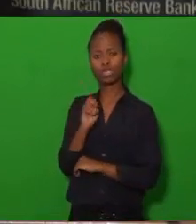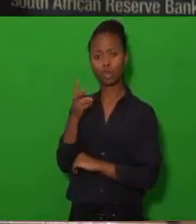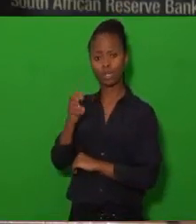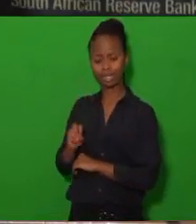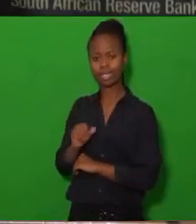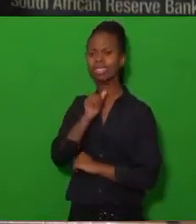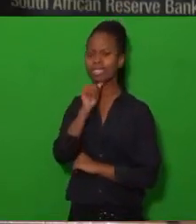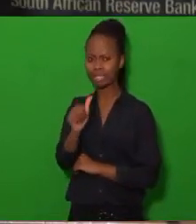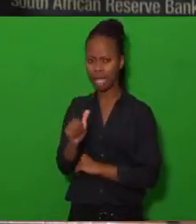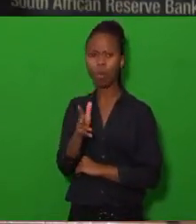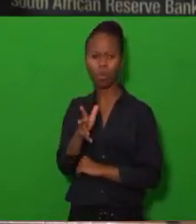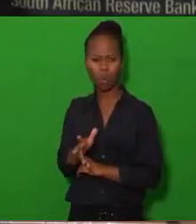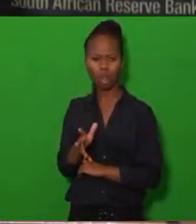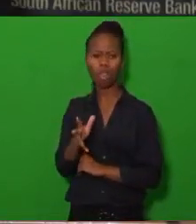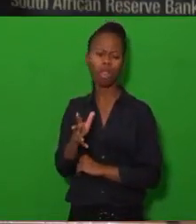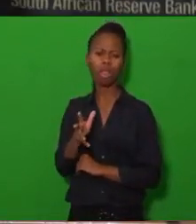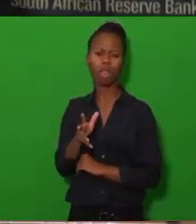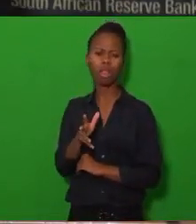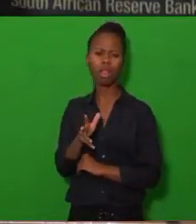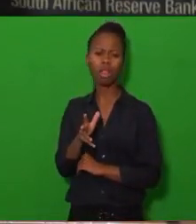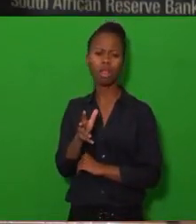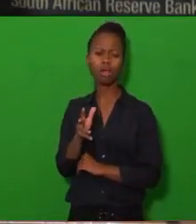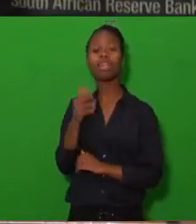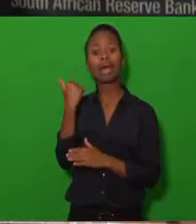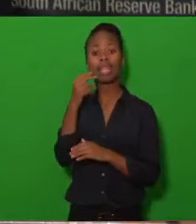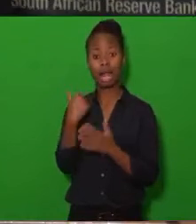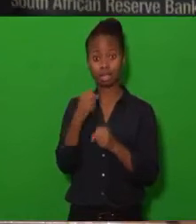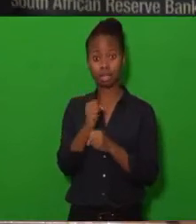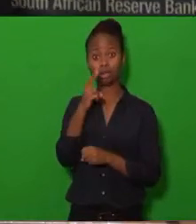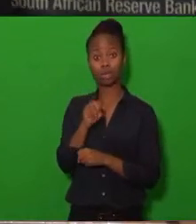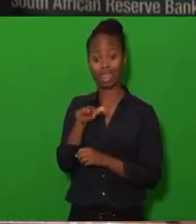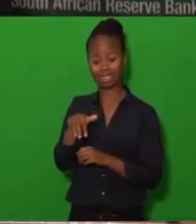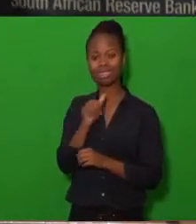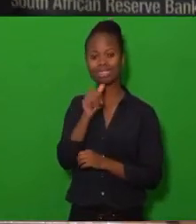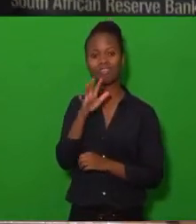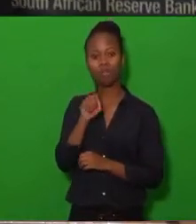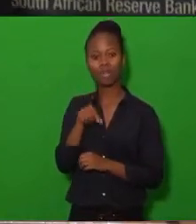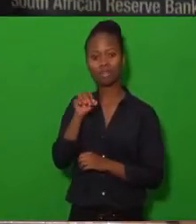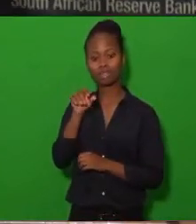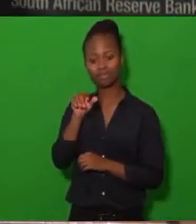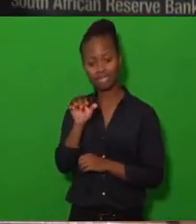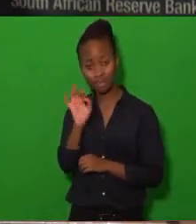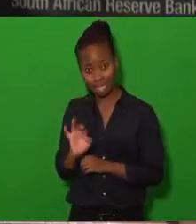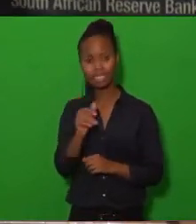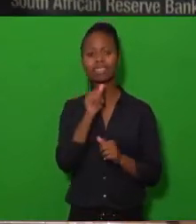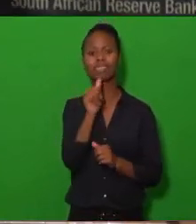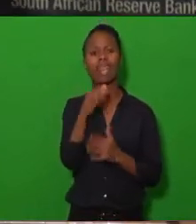for 2020. Inflation expectations have continued to moderate gradually.